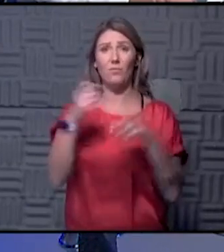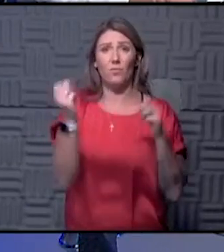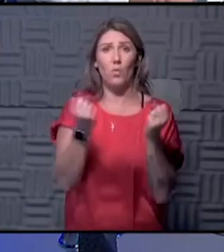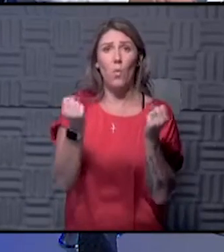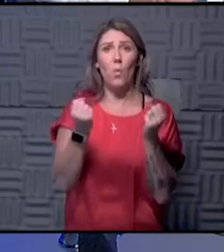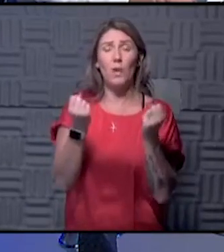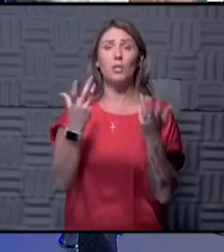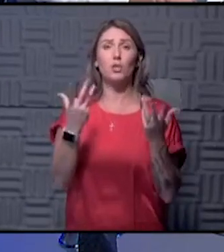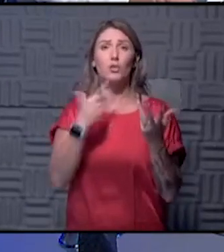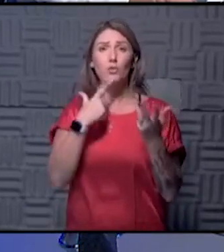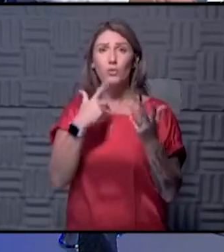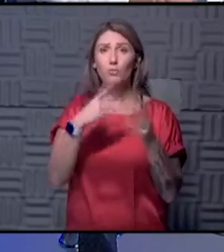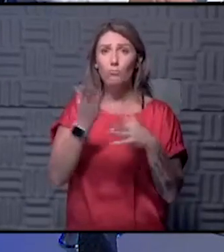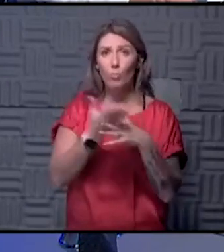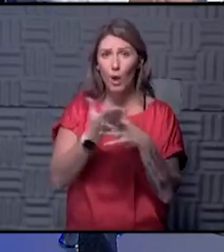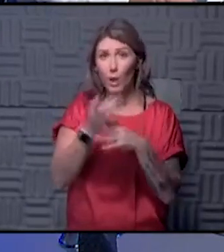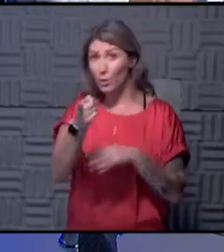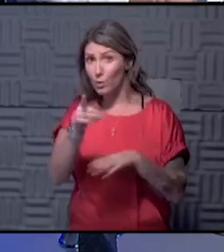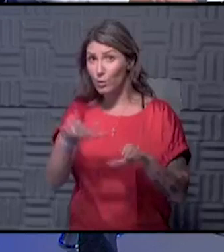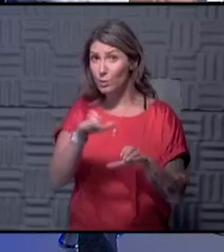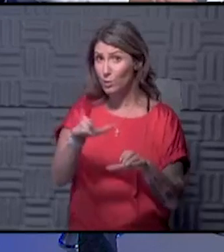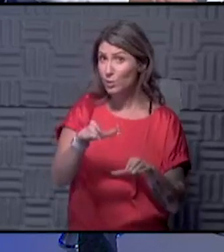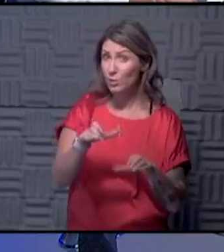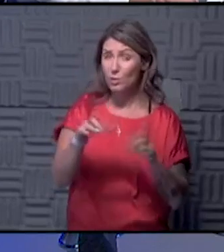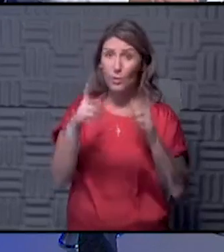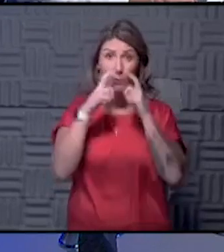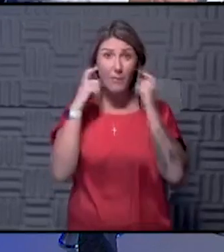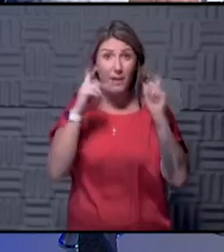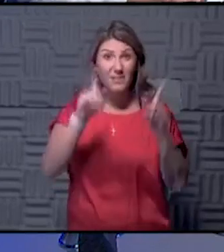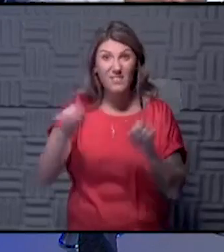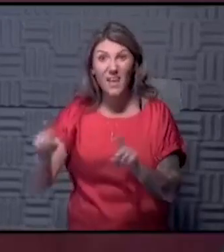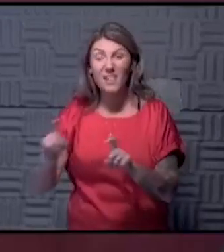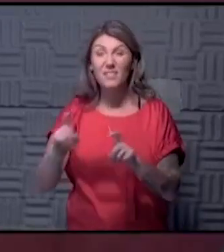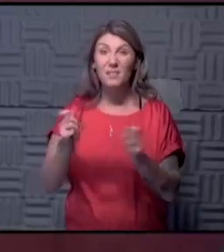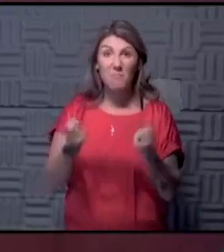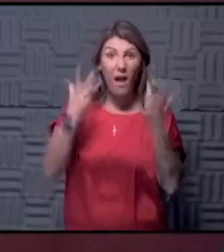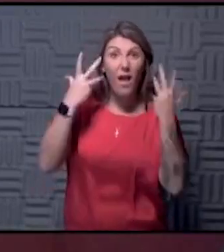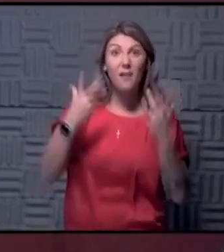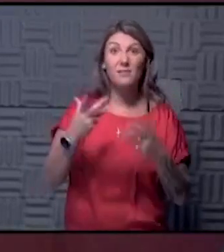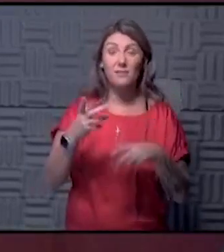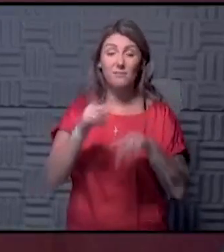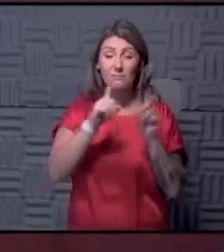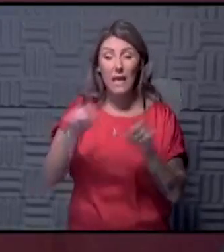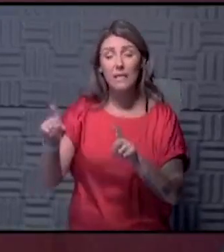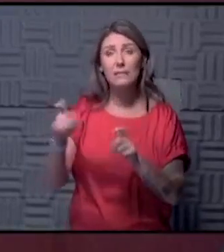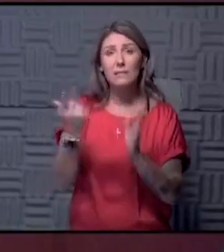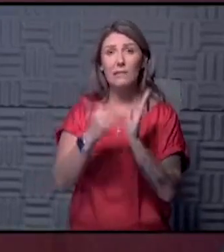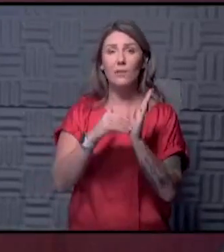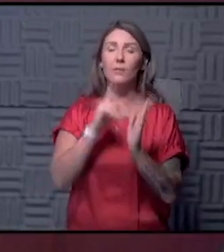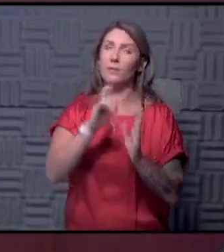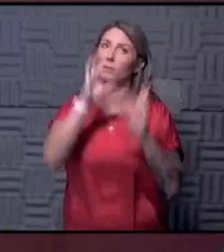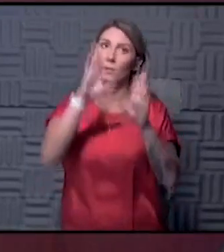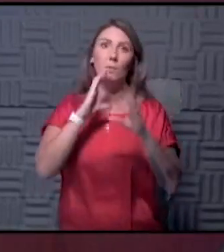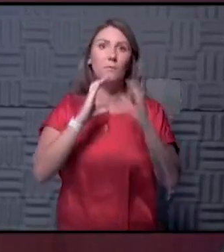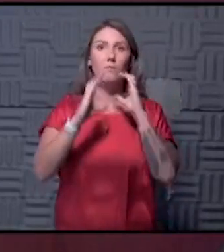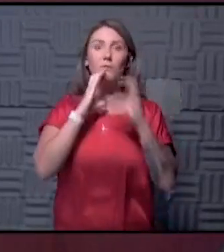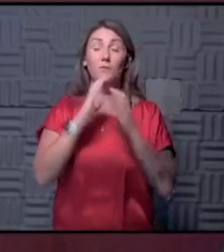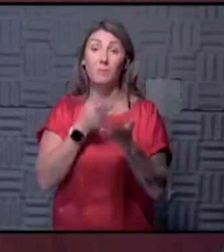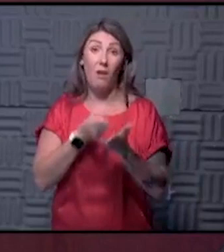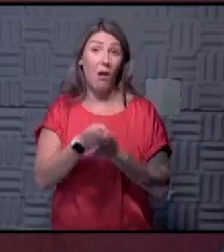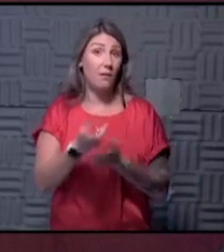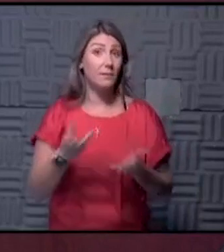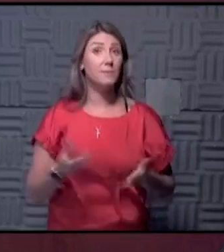pool testing, mass testing again? What is the plan? That's a great question. It is a great question. It's in conversation right now. I think, to be honest with